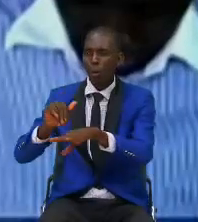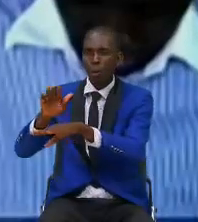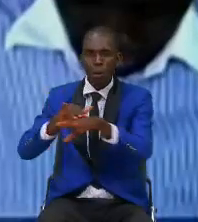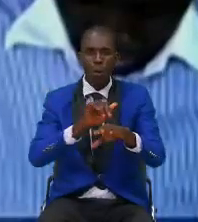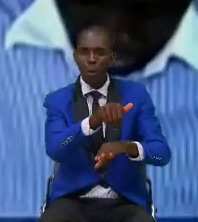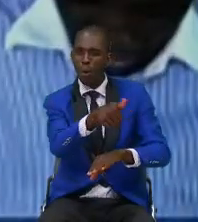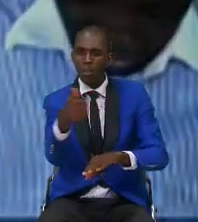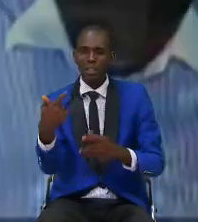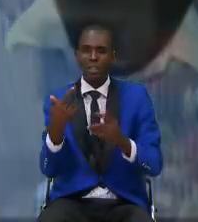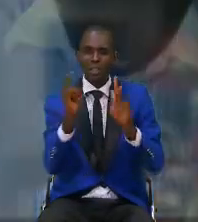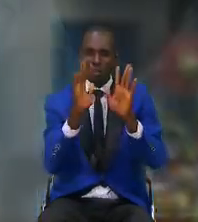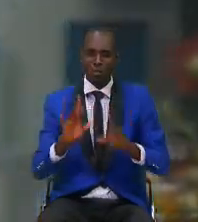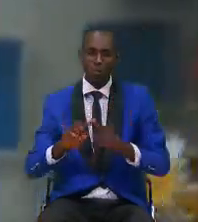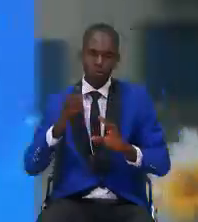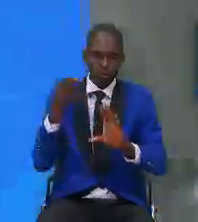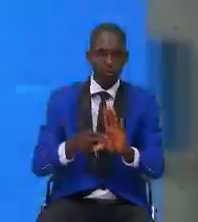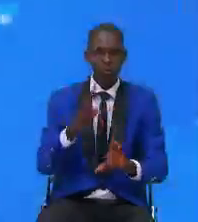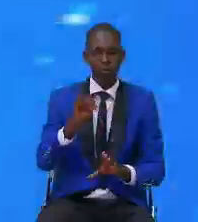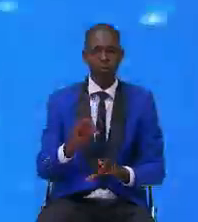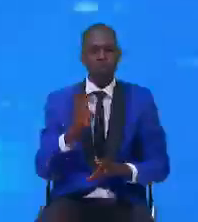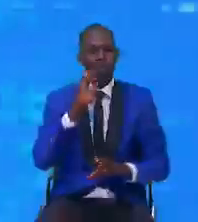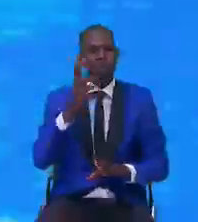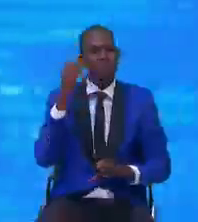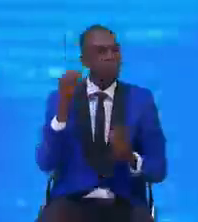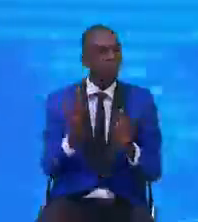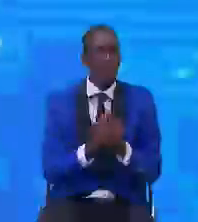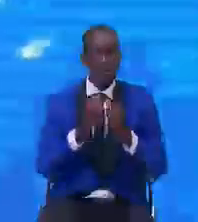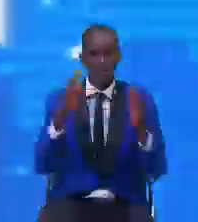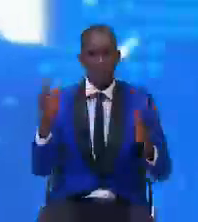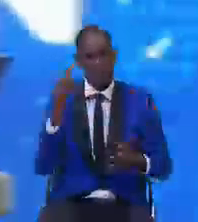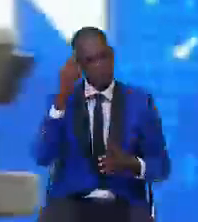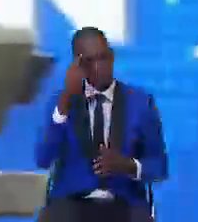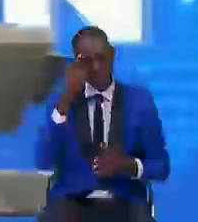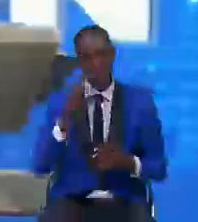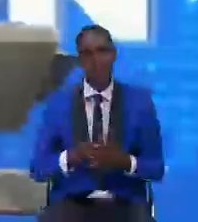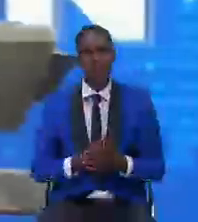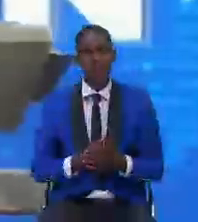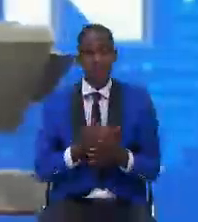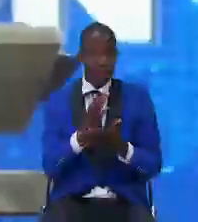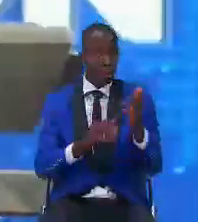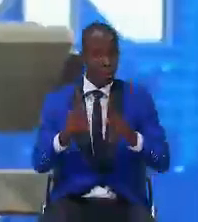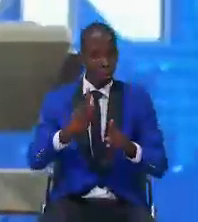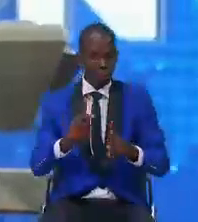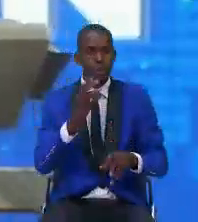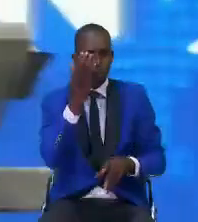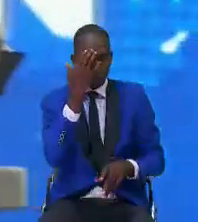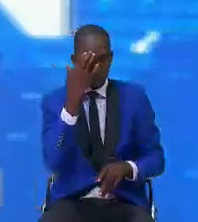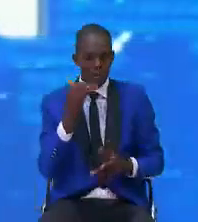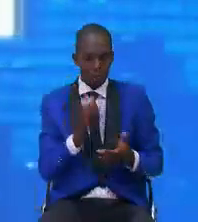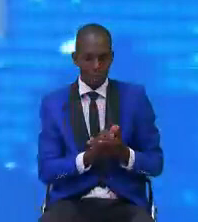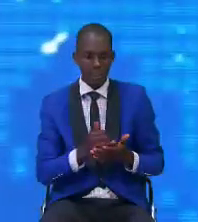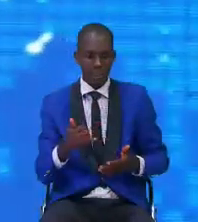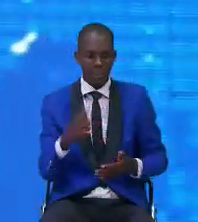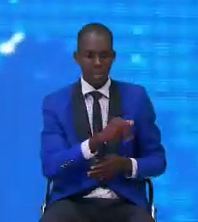he called other people to join him. He was thoughtless. There are many people like that. The evil they're